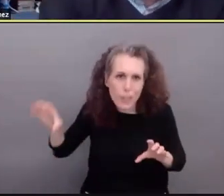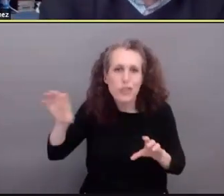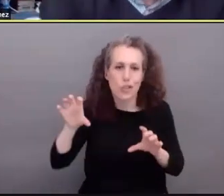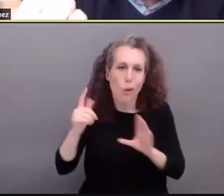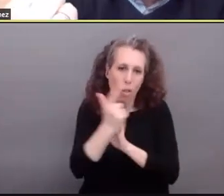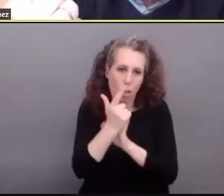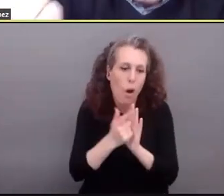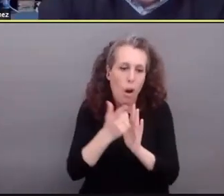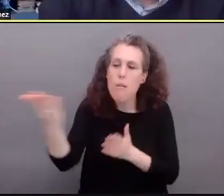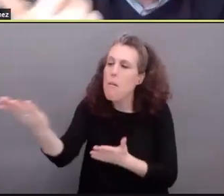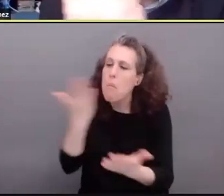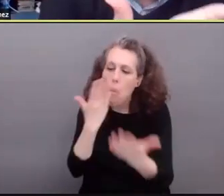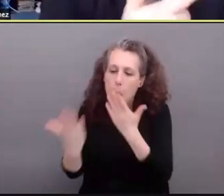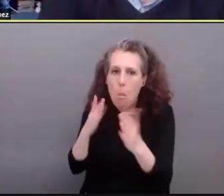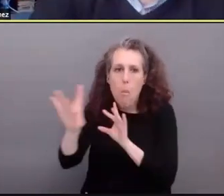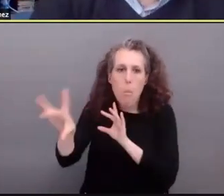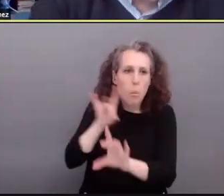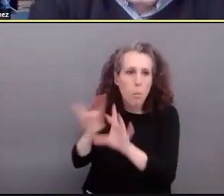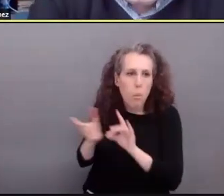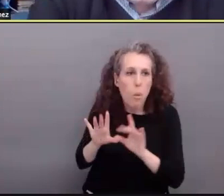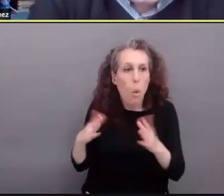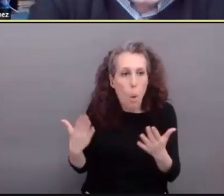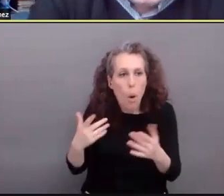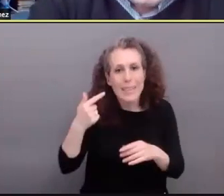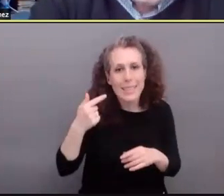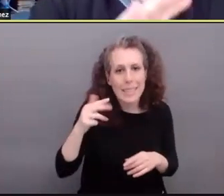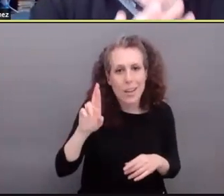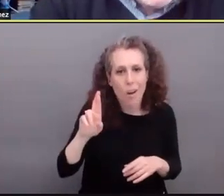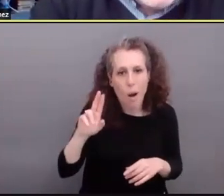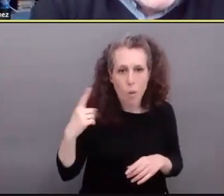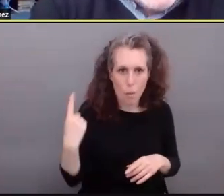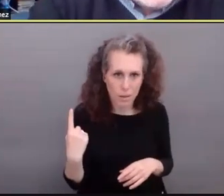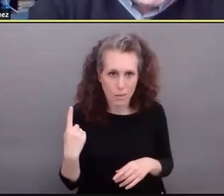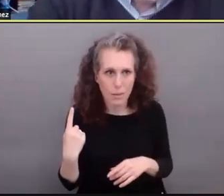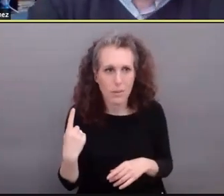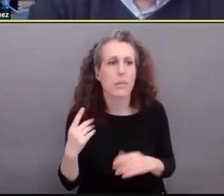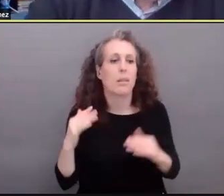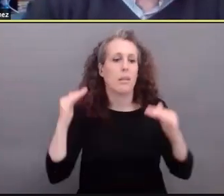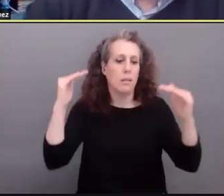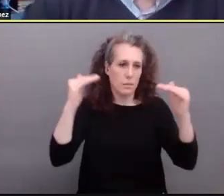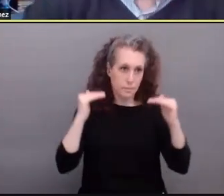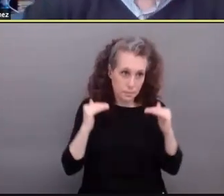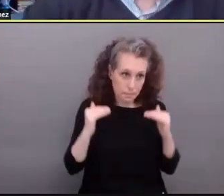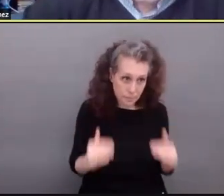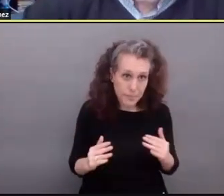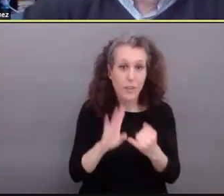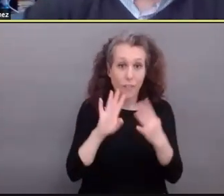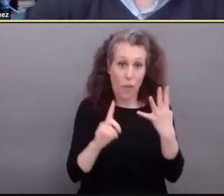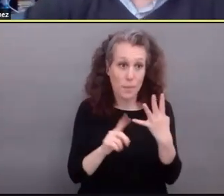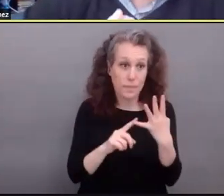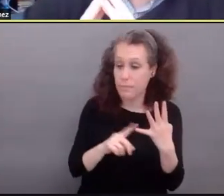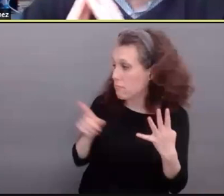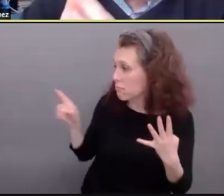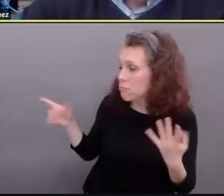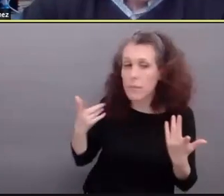legislation or the tier 1. And finally, depending on the phase, different types